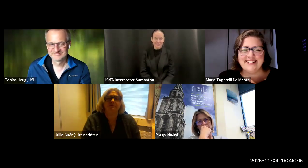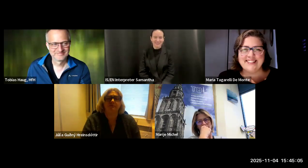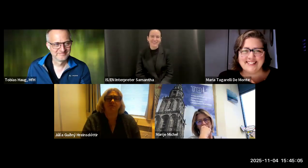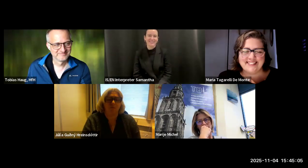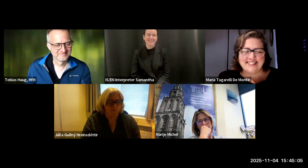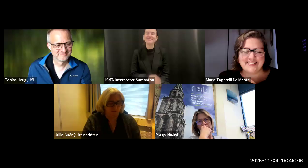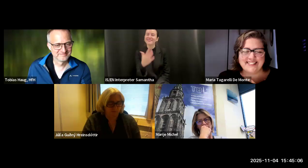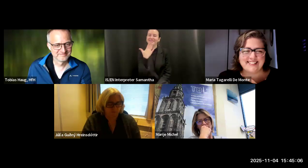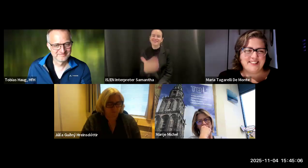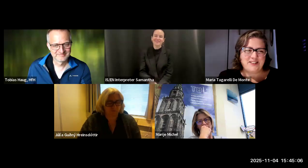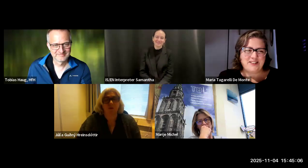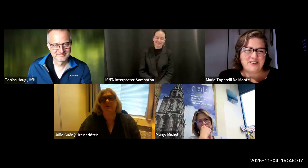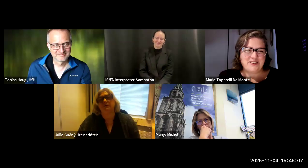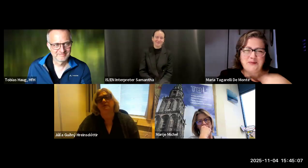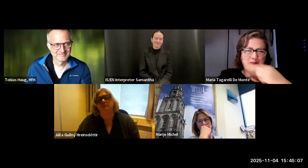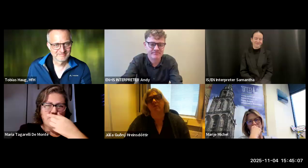Thank you.